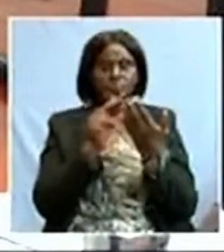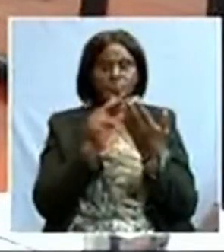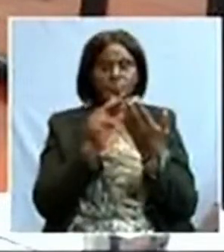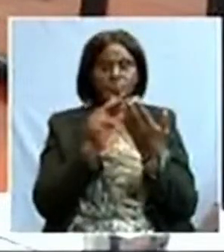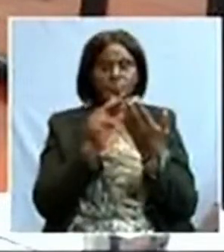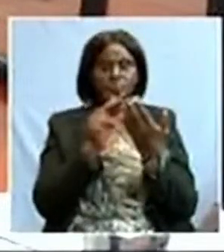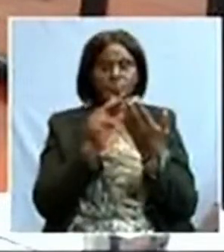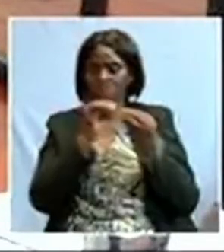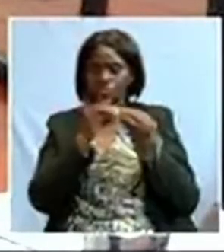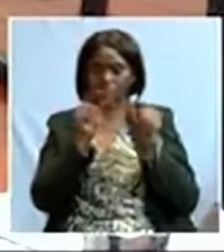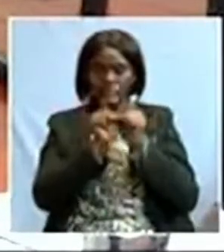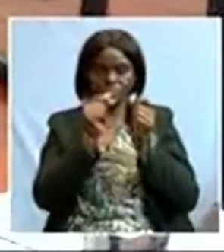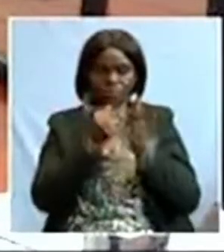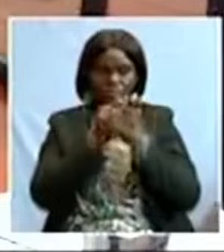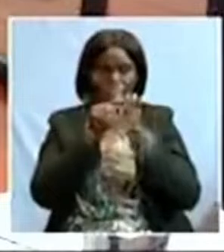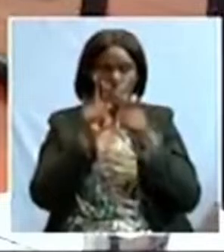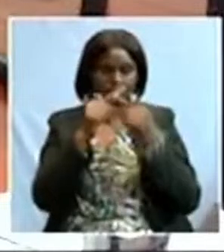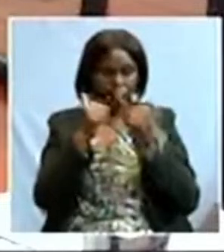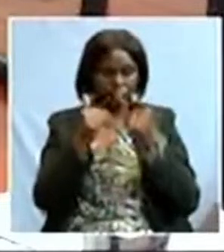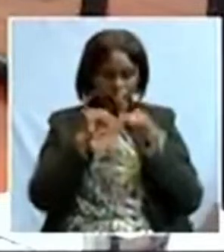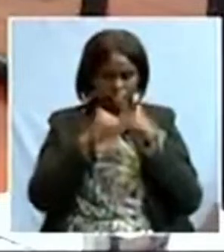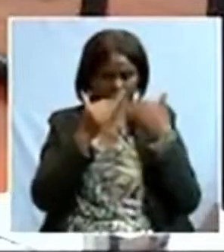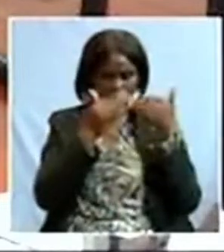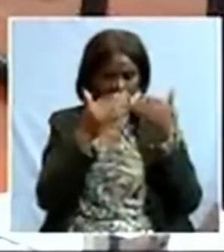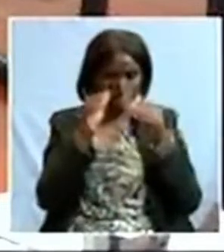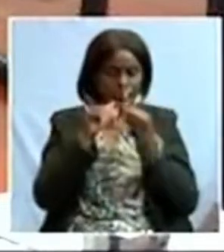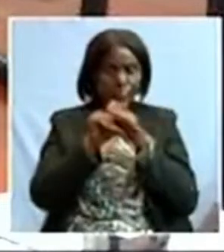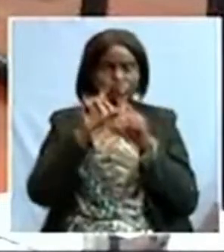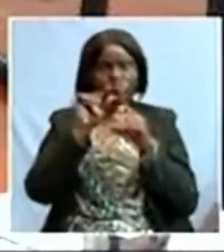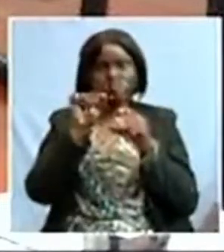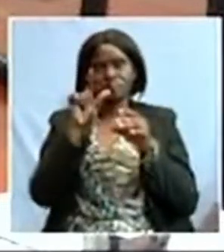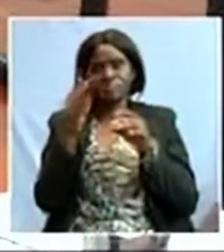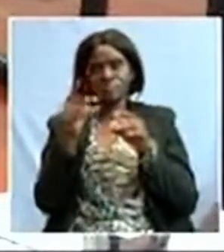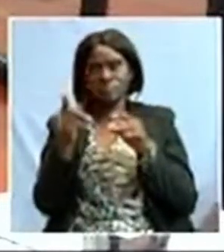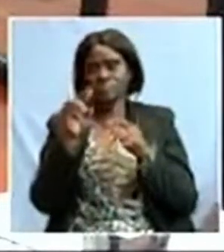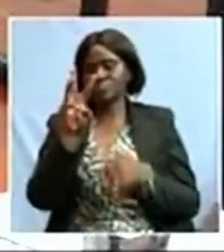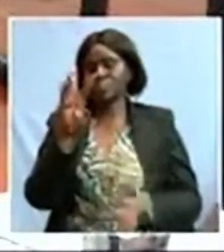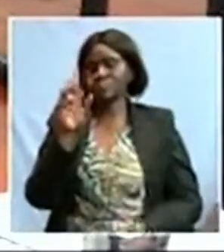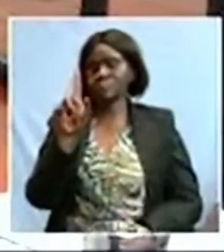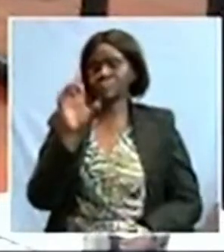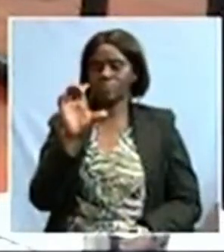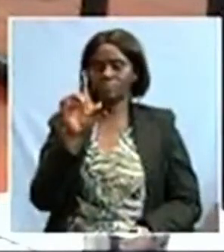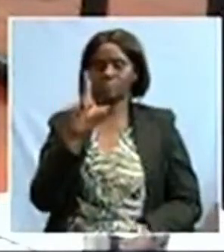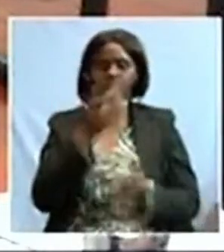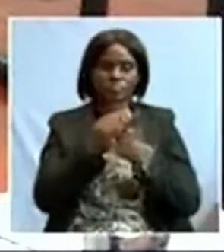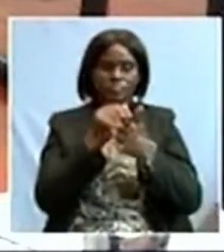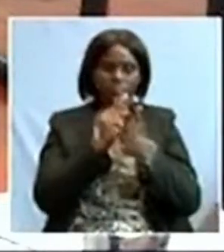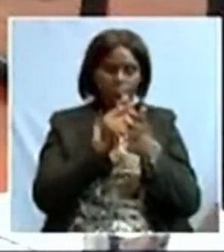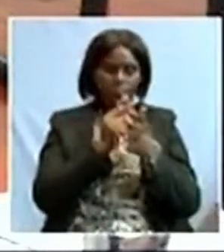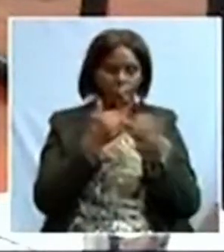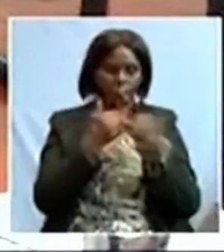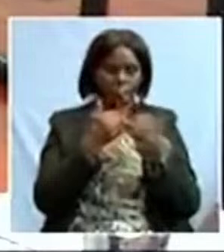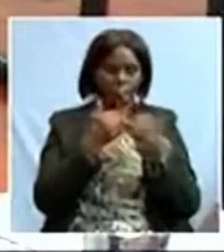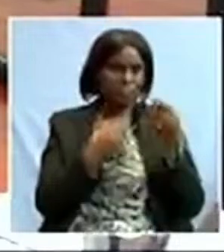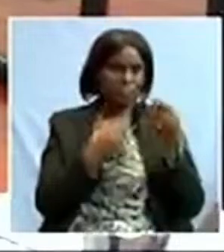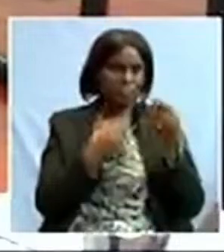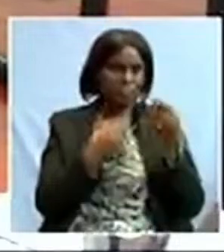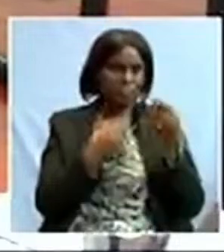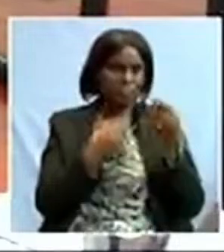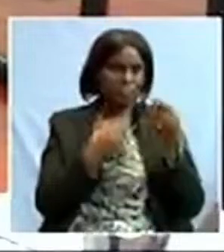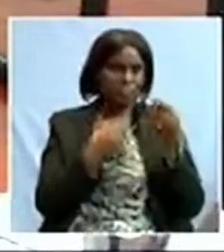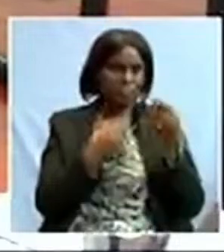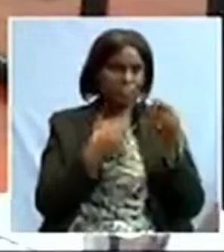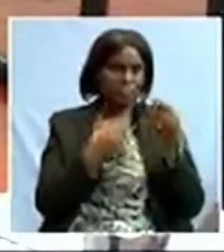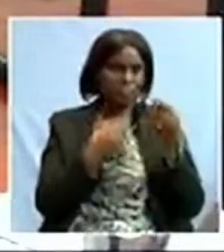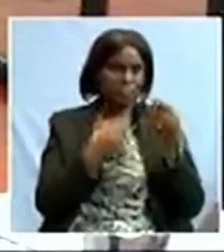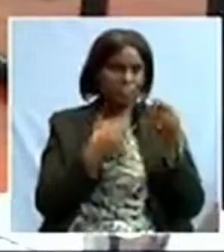salaries as well as grant. But now, we opened in 2024 a ward development account. We have them and they are running.